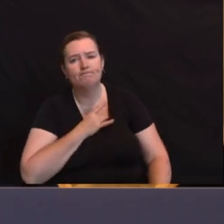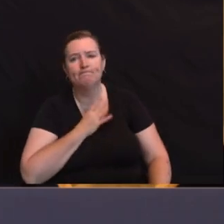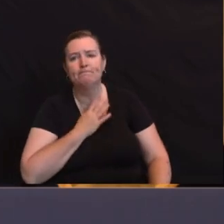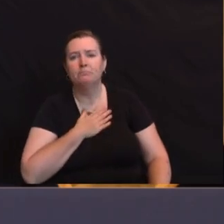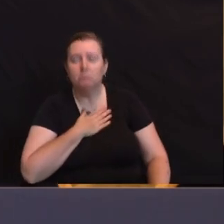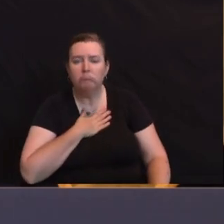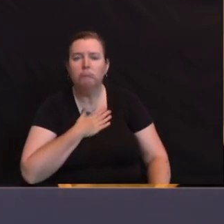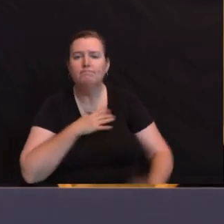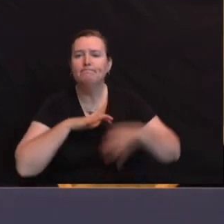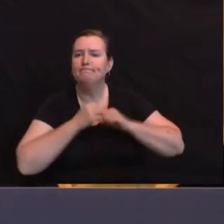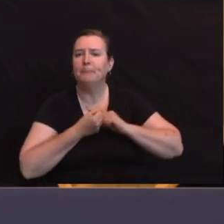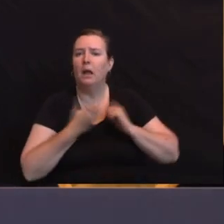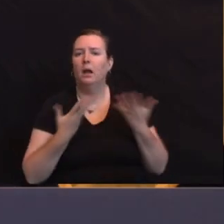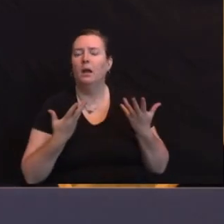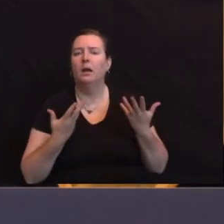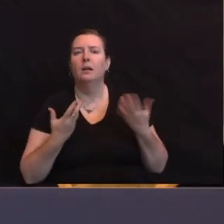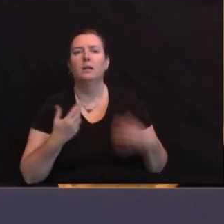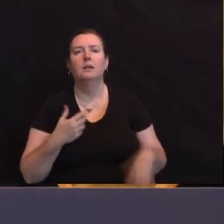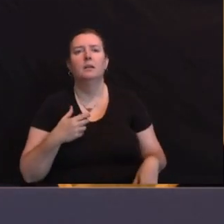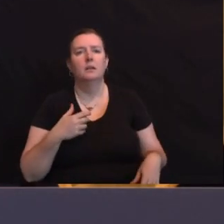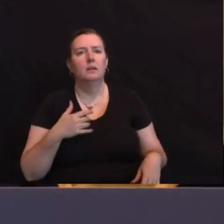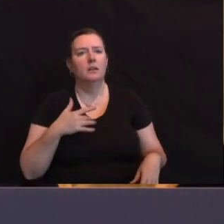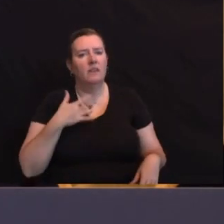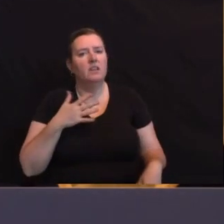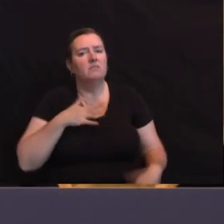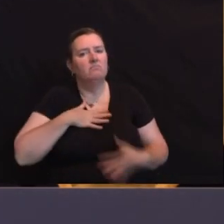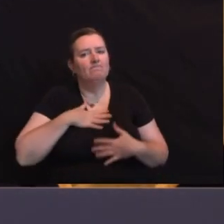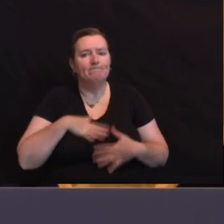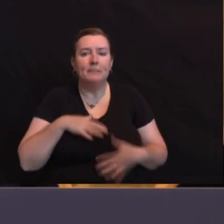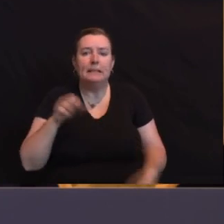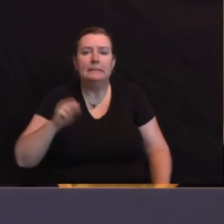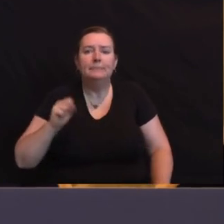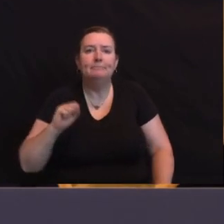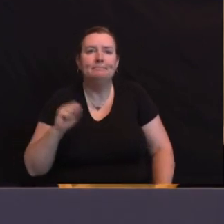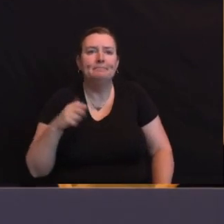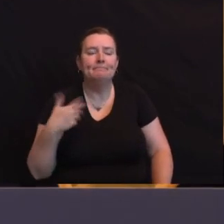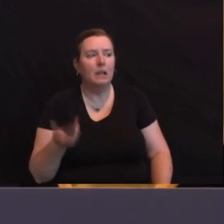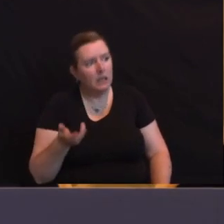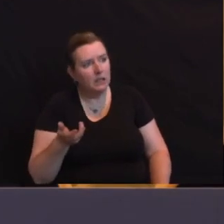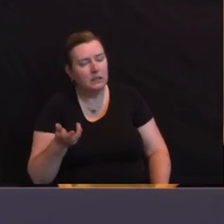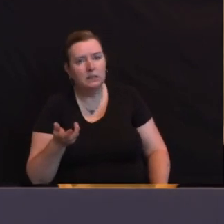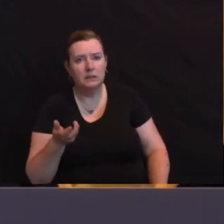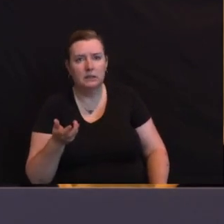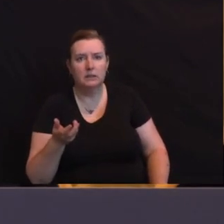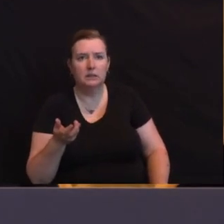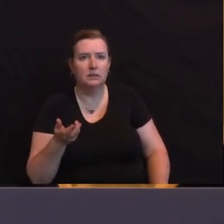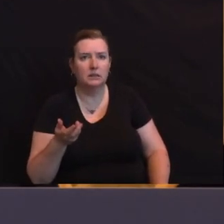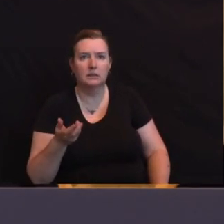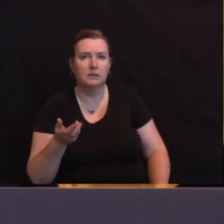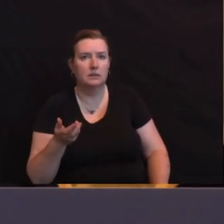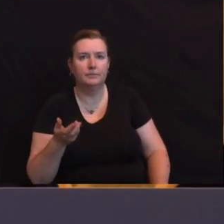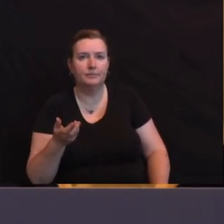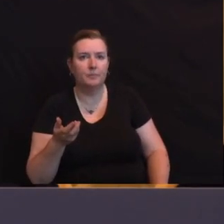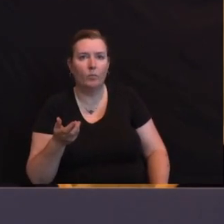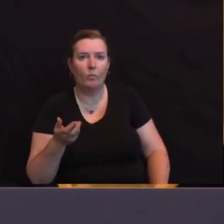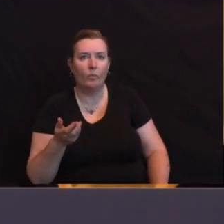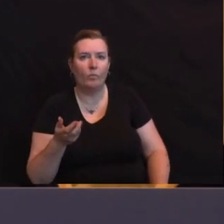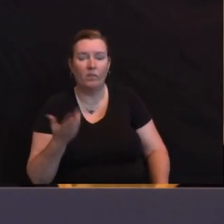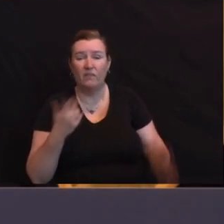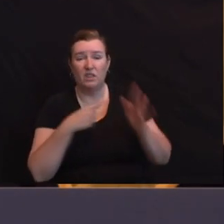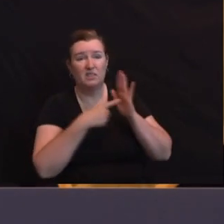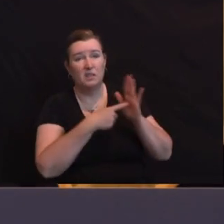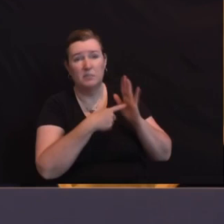sadly, I'm bummed, as we all should be, but sadly, it's one example of many right now, not just in Atlantic